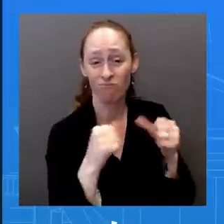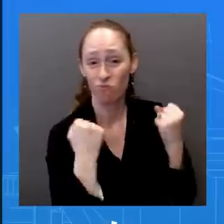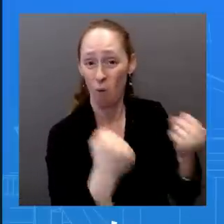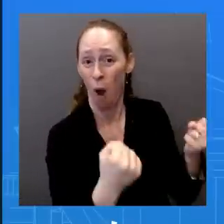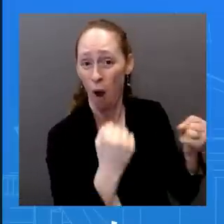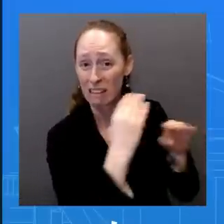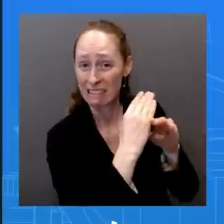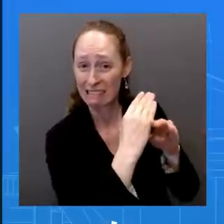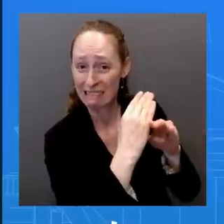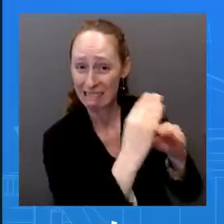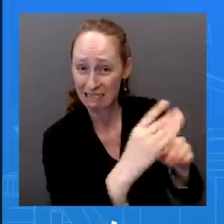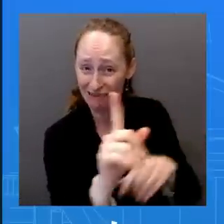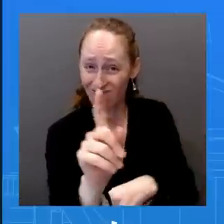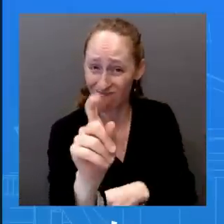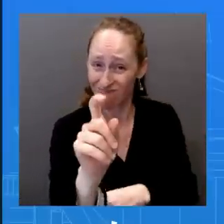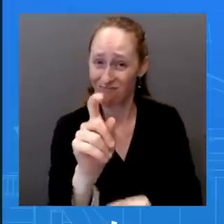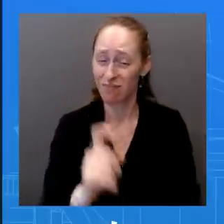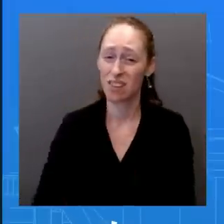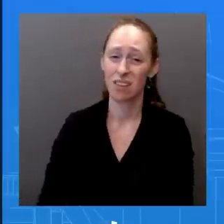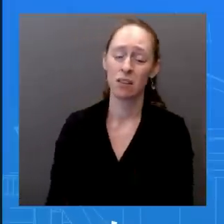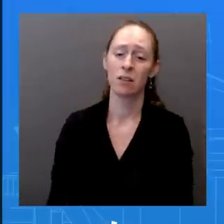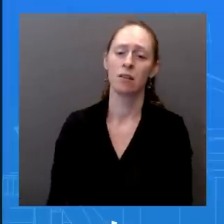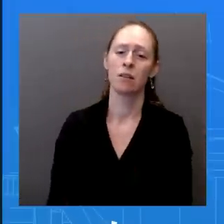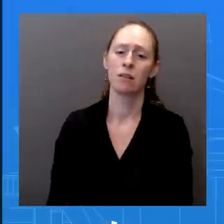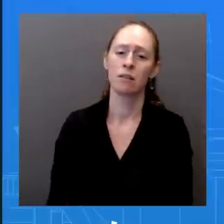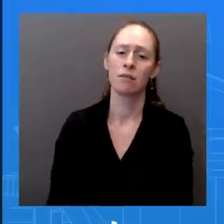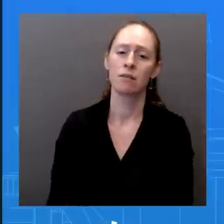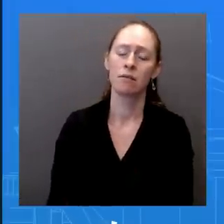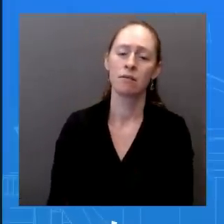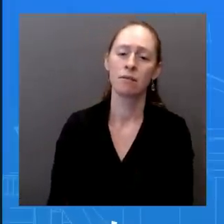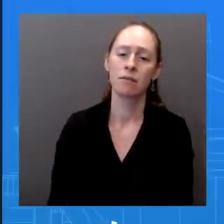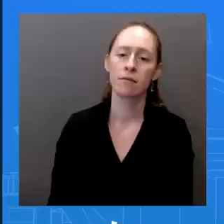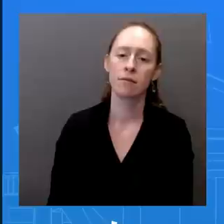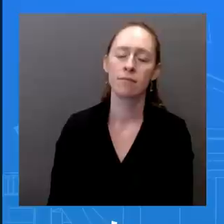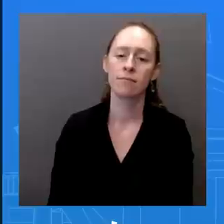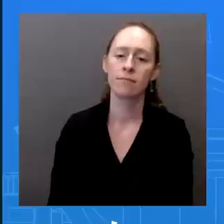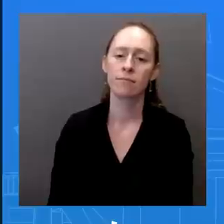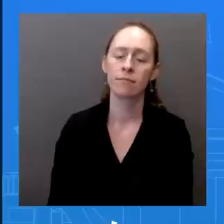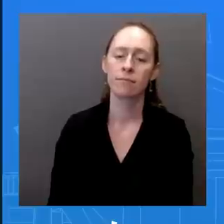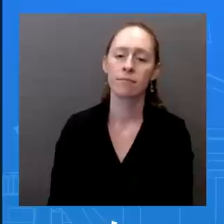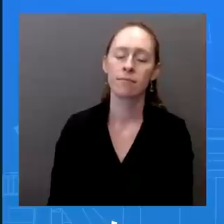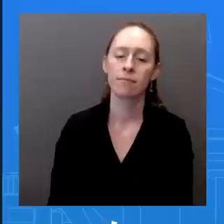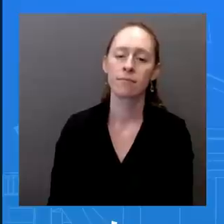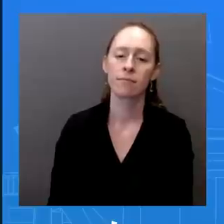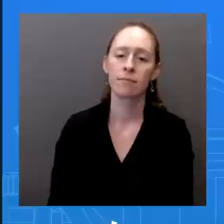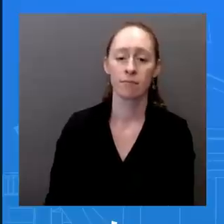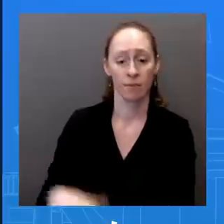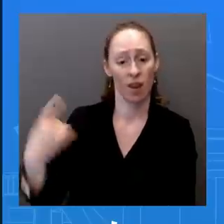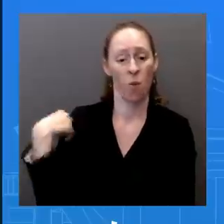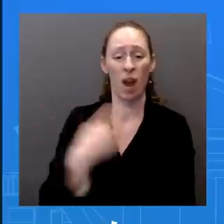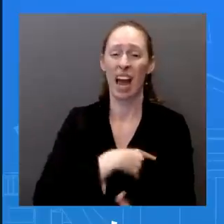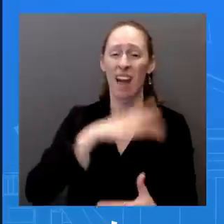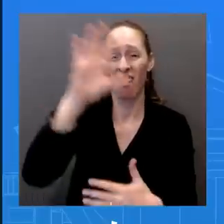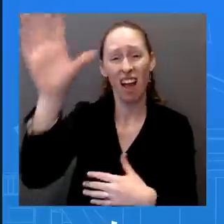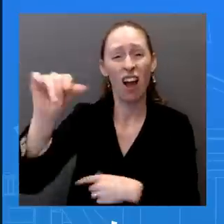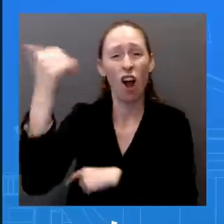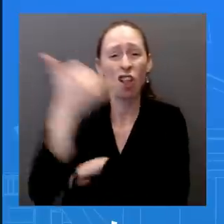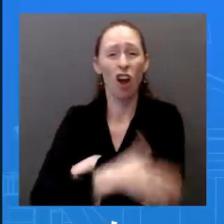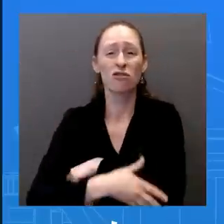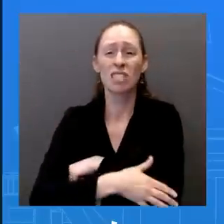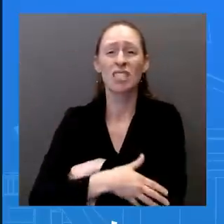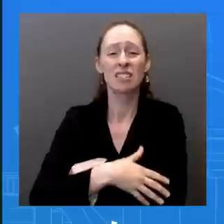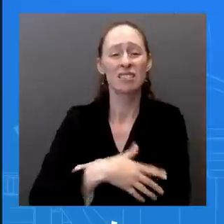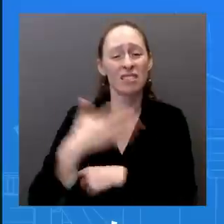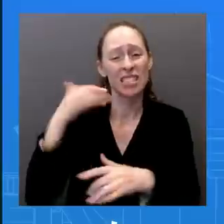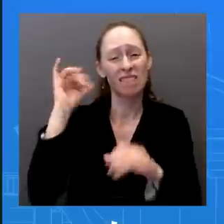has indicated, as President Biden has said, we will continue to provide for as long as it takes. Between that and the skill, bravery, and